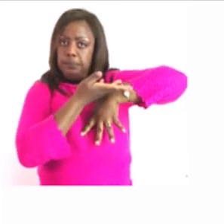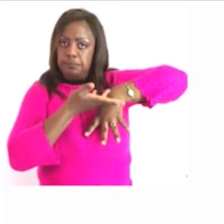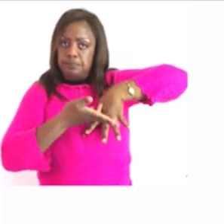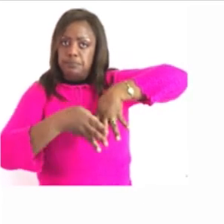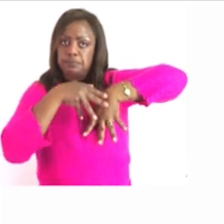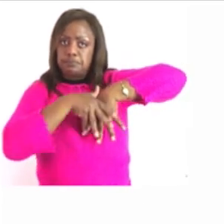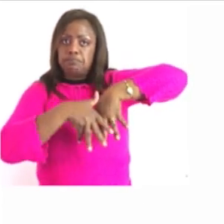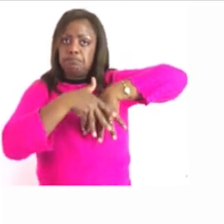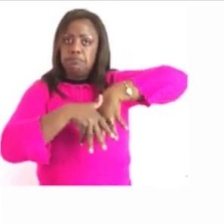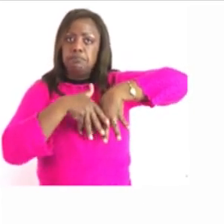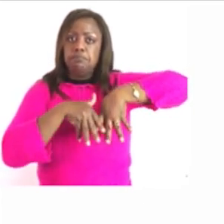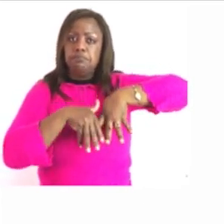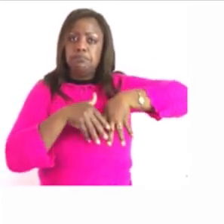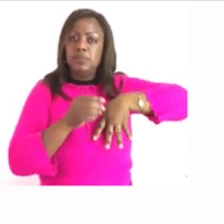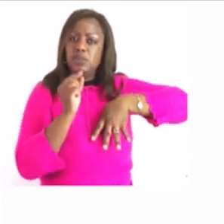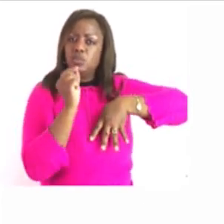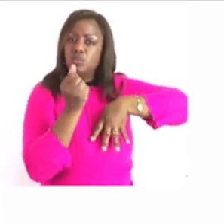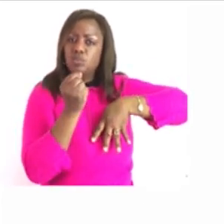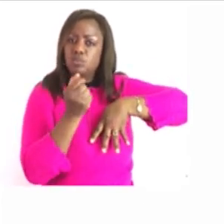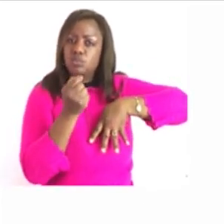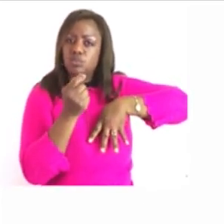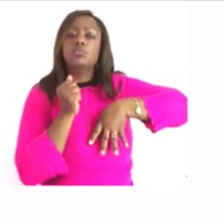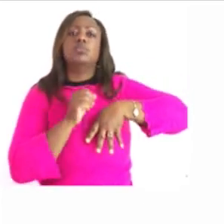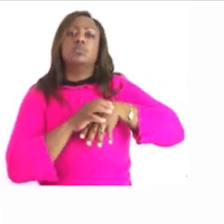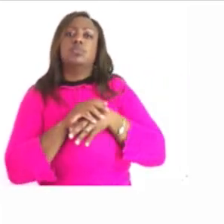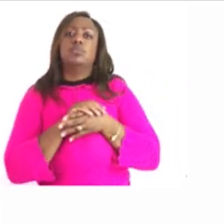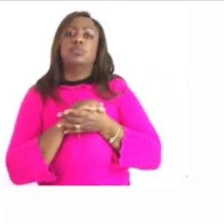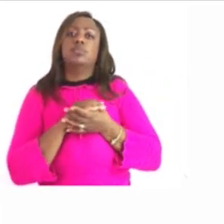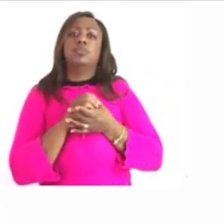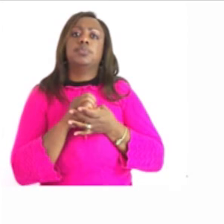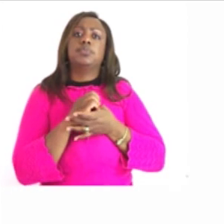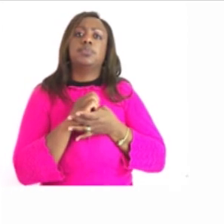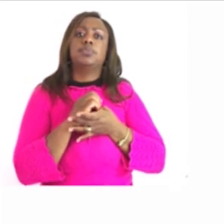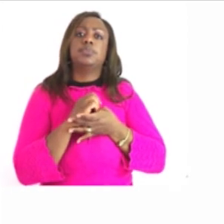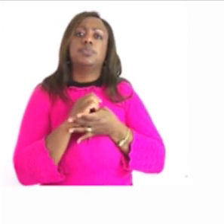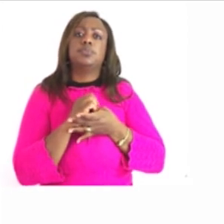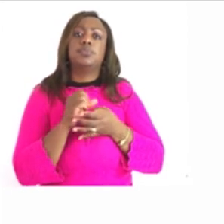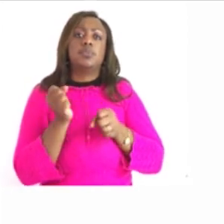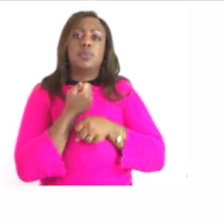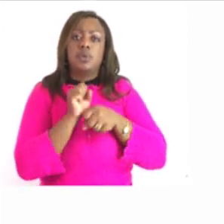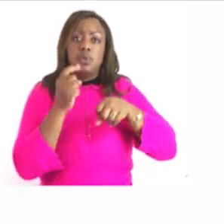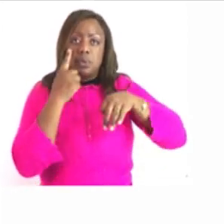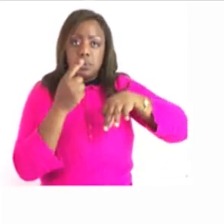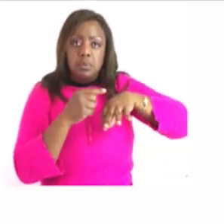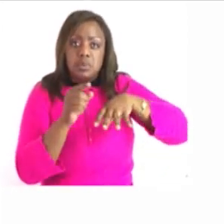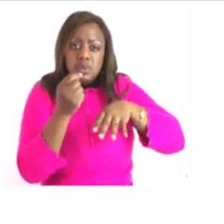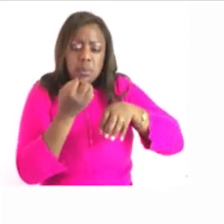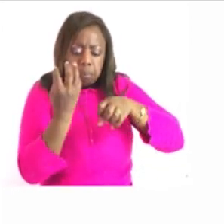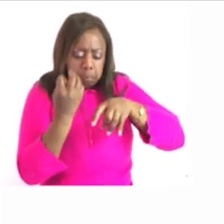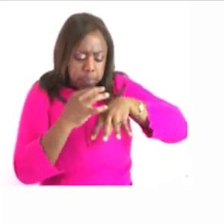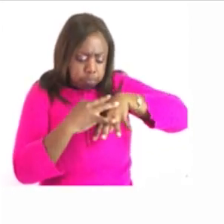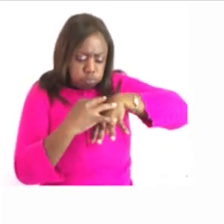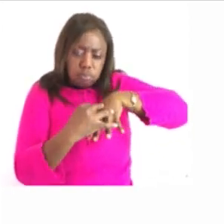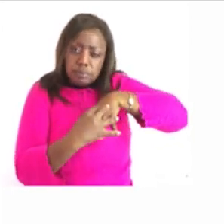particles or small, tiny parts of our lungs that we can't see. They are very, very small. That's why even if you look there, they have made it actually a little